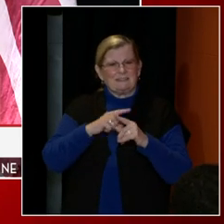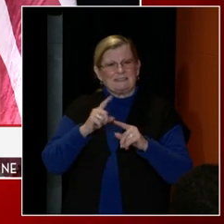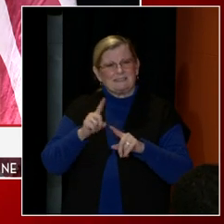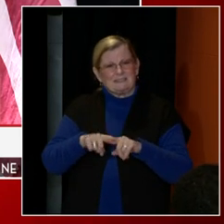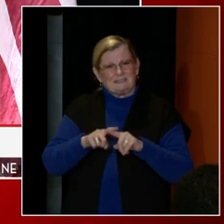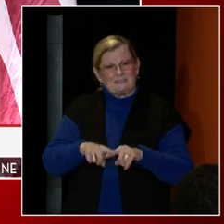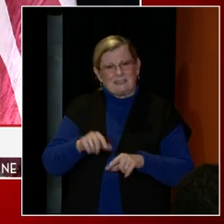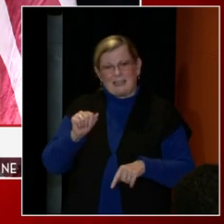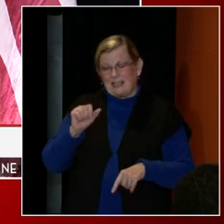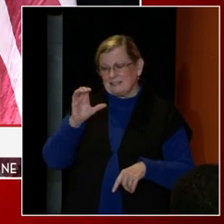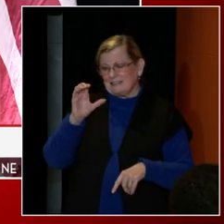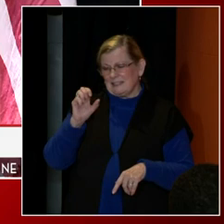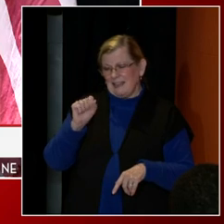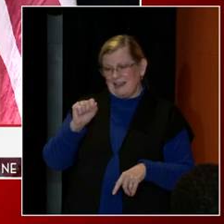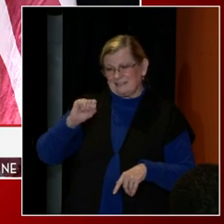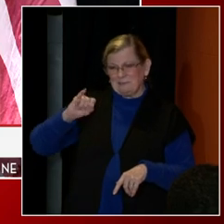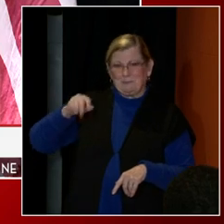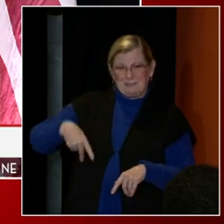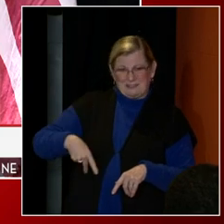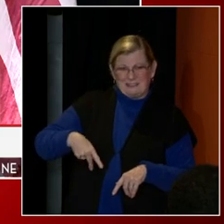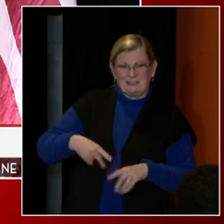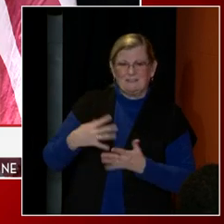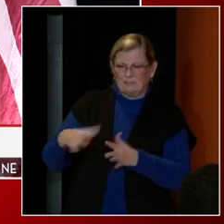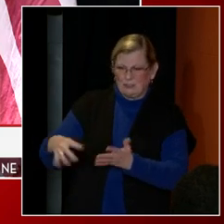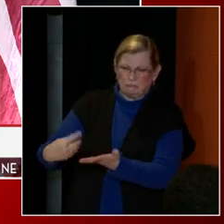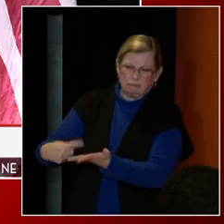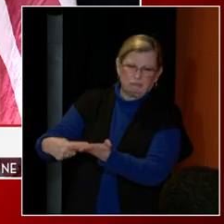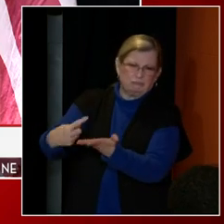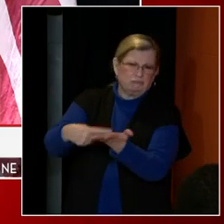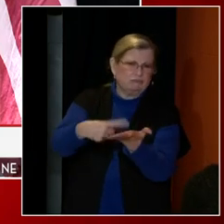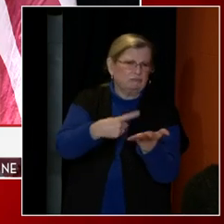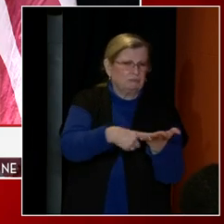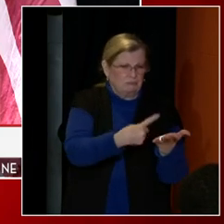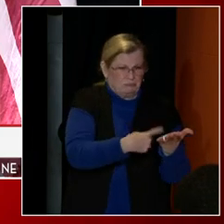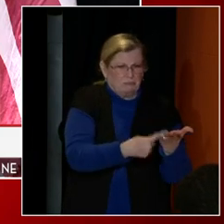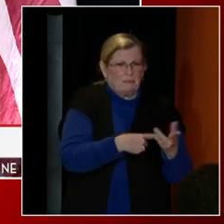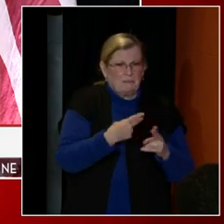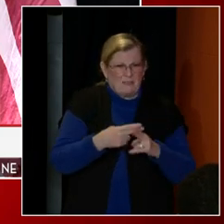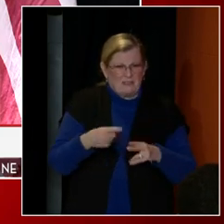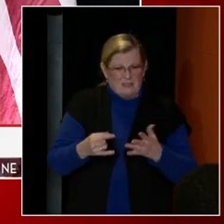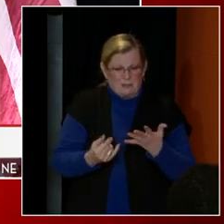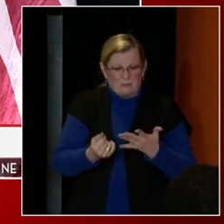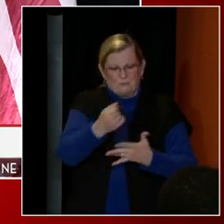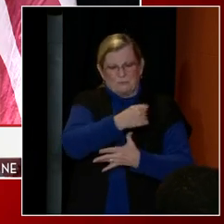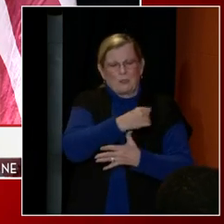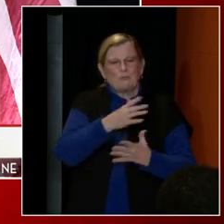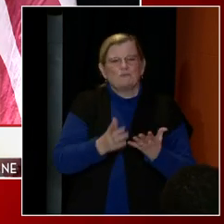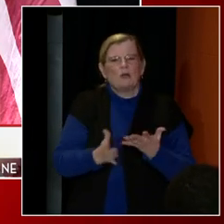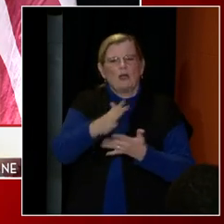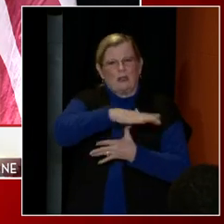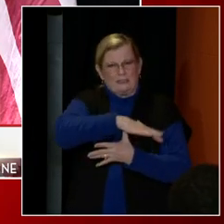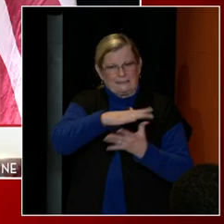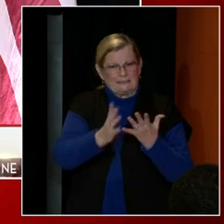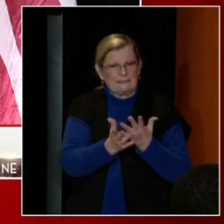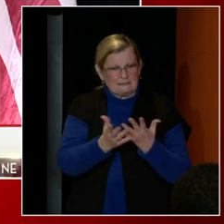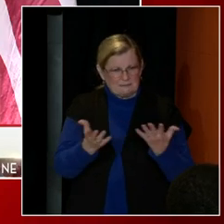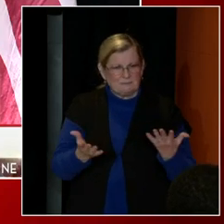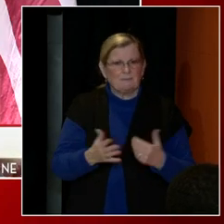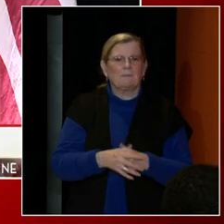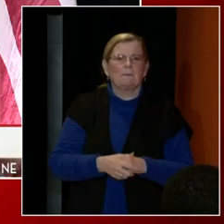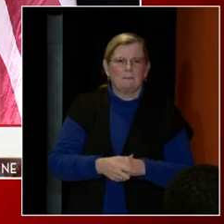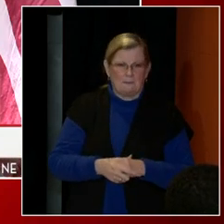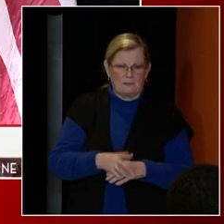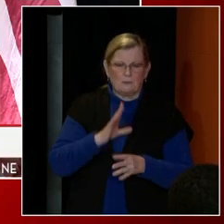and makes recommendations in terms of prioritizations, our priorities will change. We also ask people to recognize